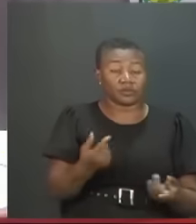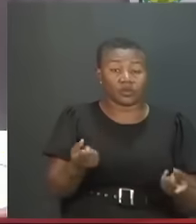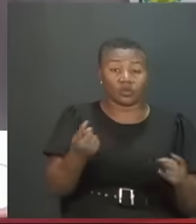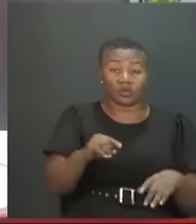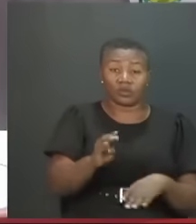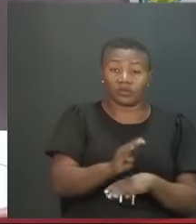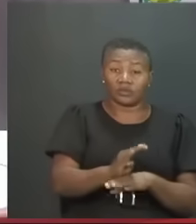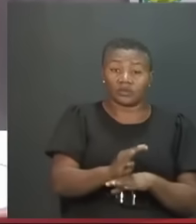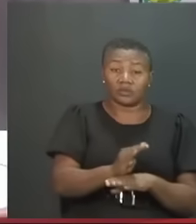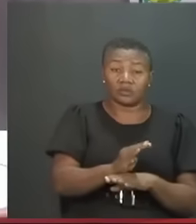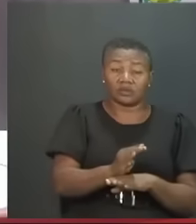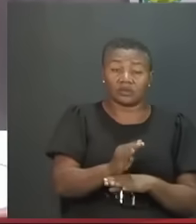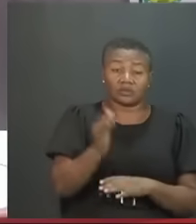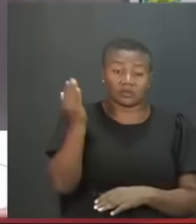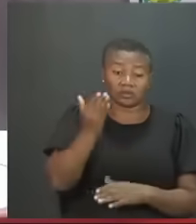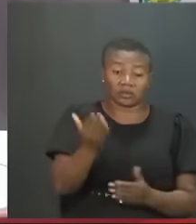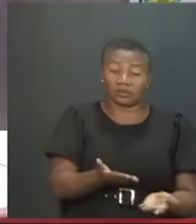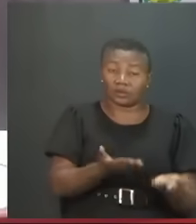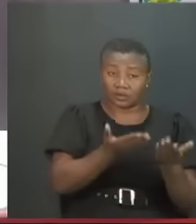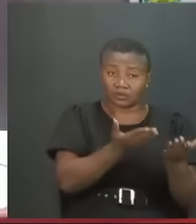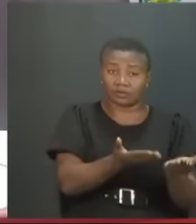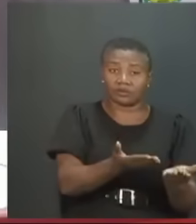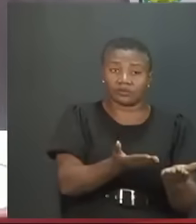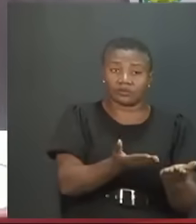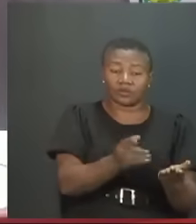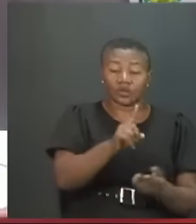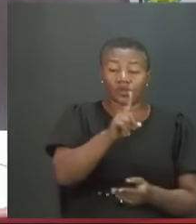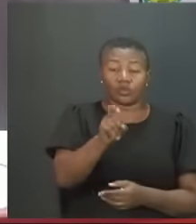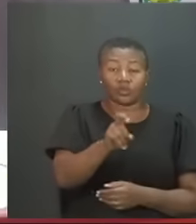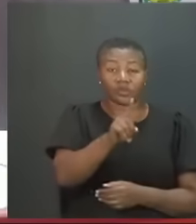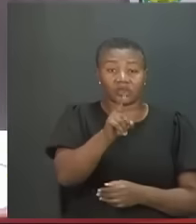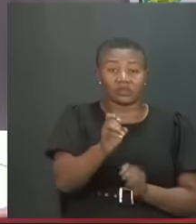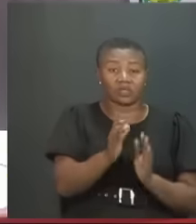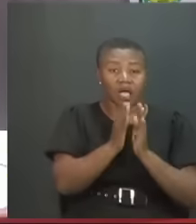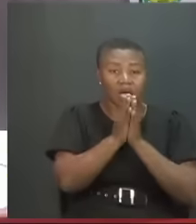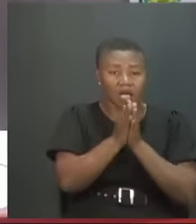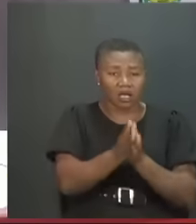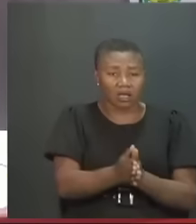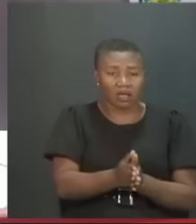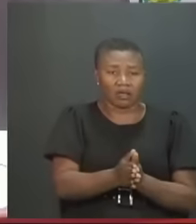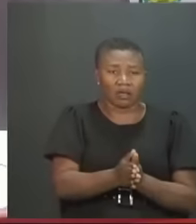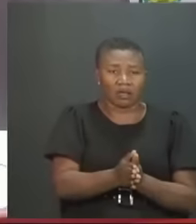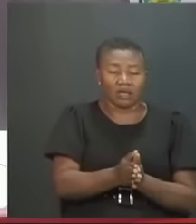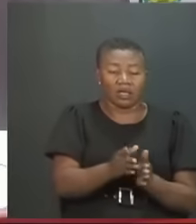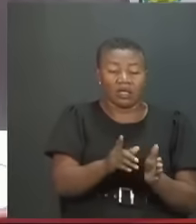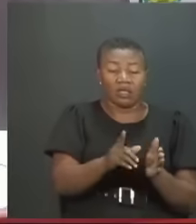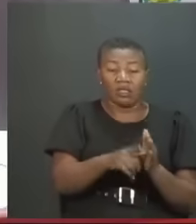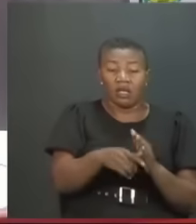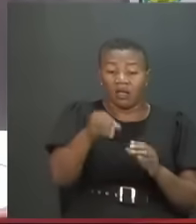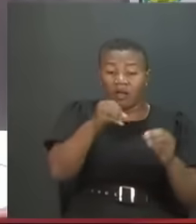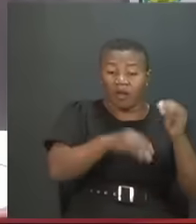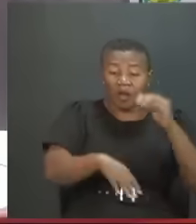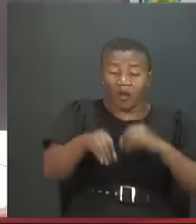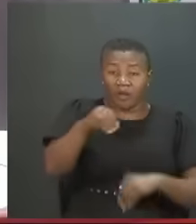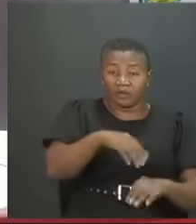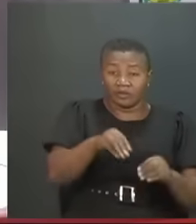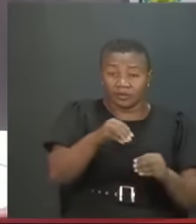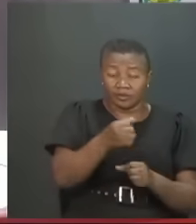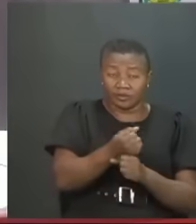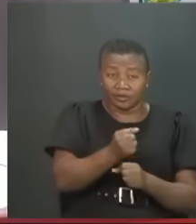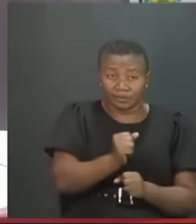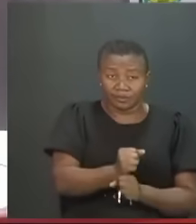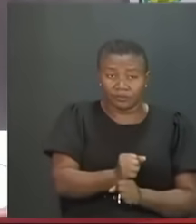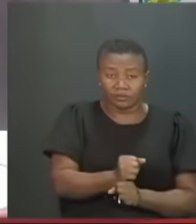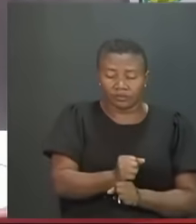is presented and questions are asked and inputs are made, and the majority leader and leader